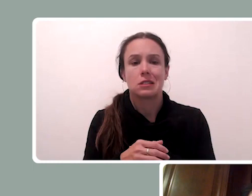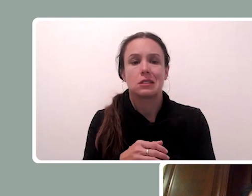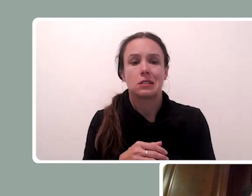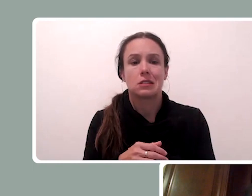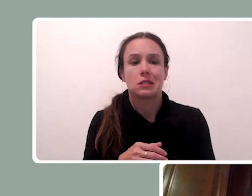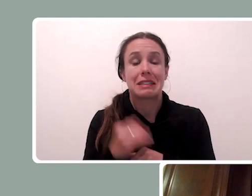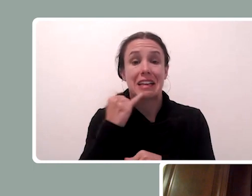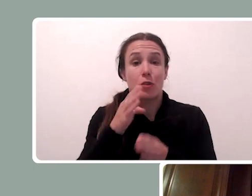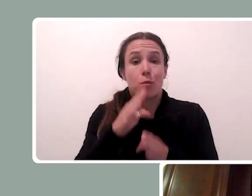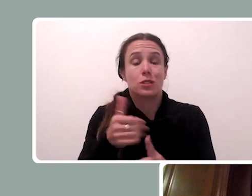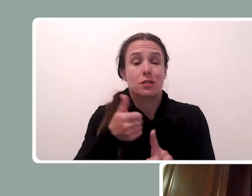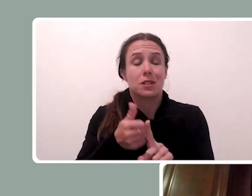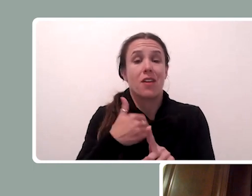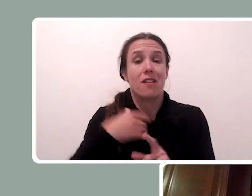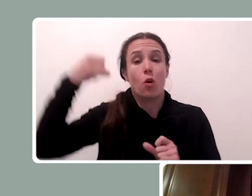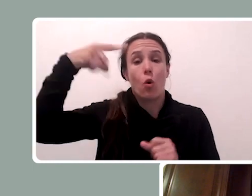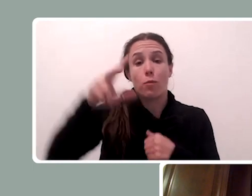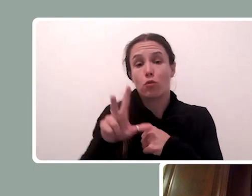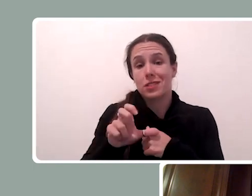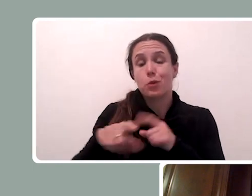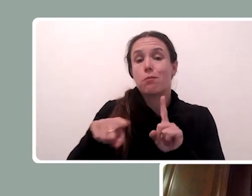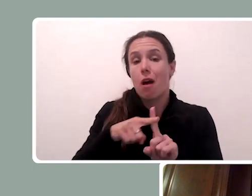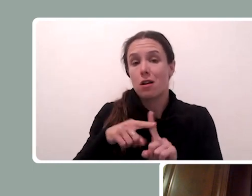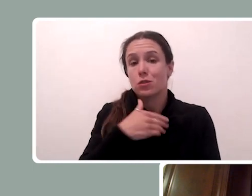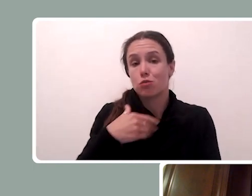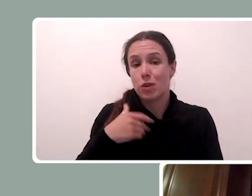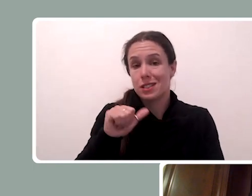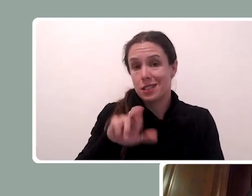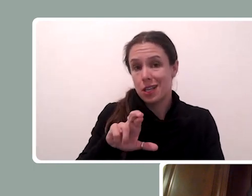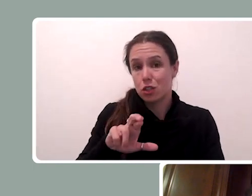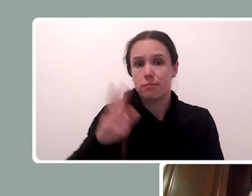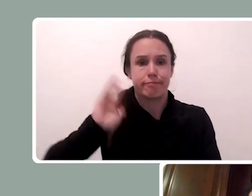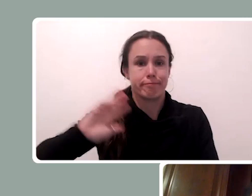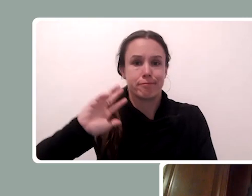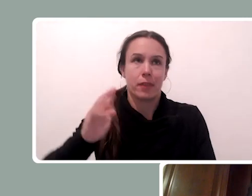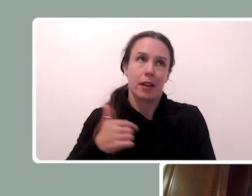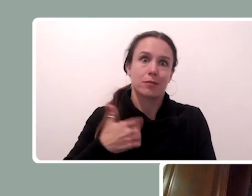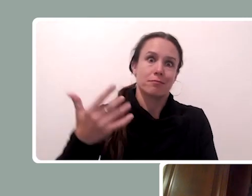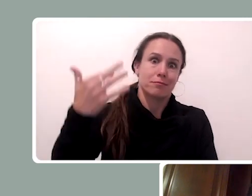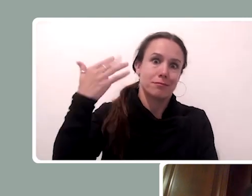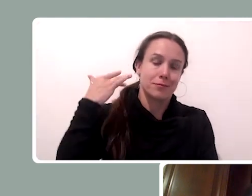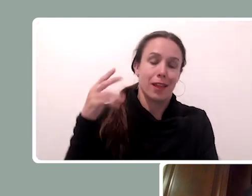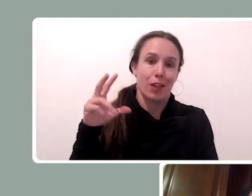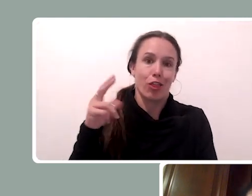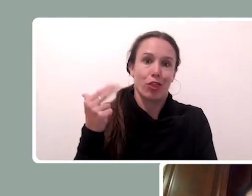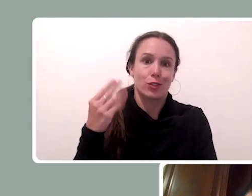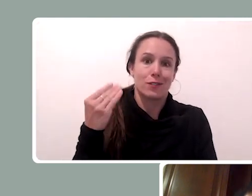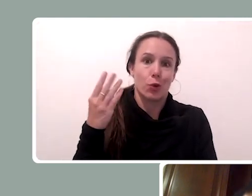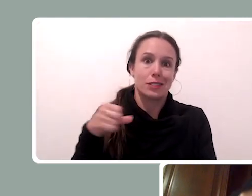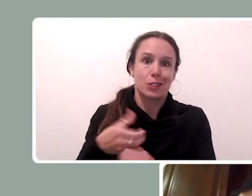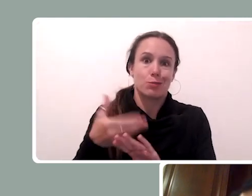hormone receptor positive breast cancer? Right. So I think, when I was in fellowship, and I'm dating myself now, like 13, 14 years